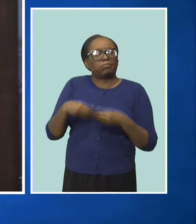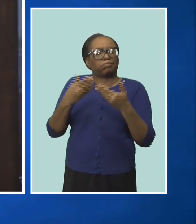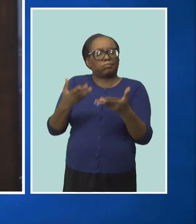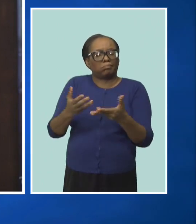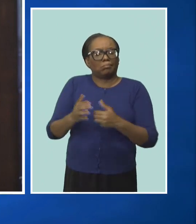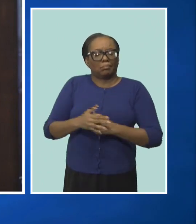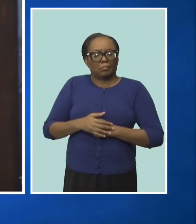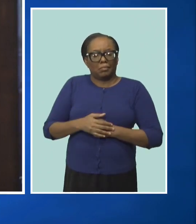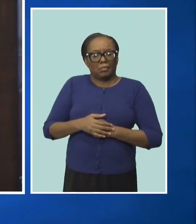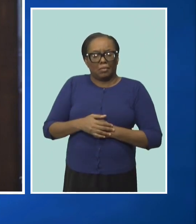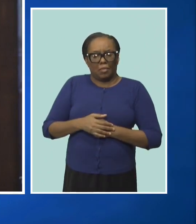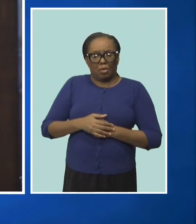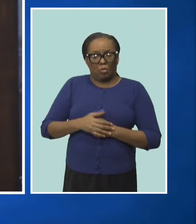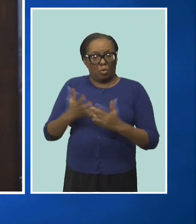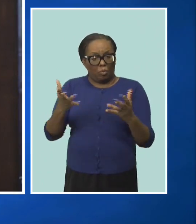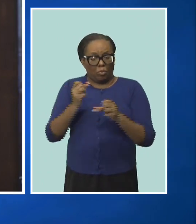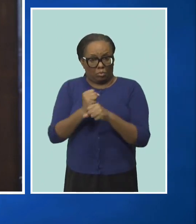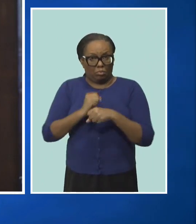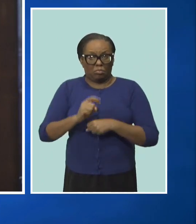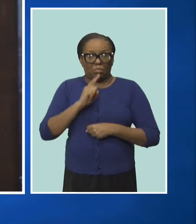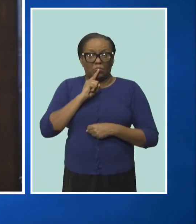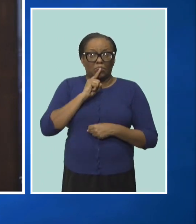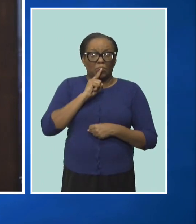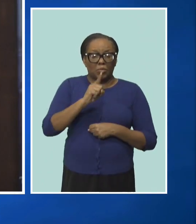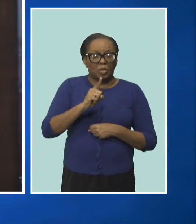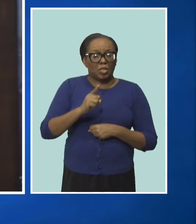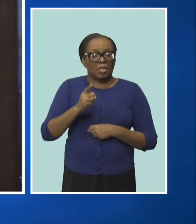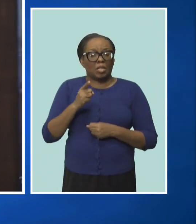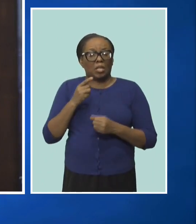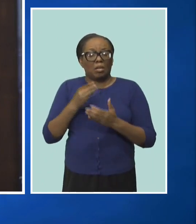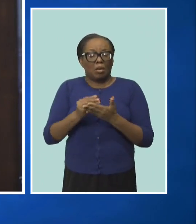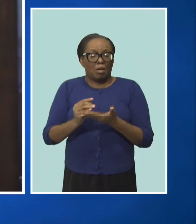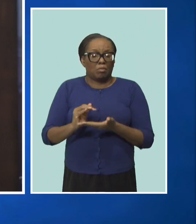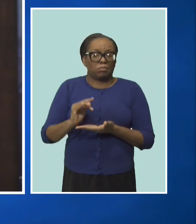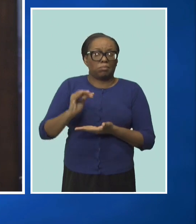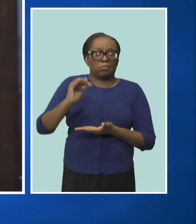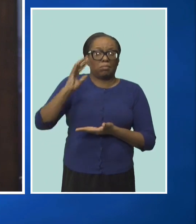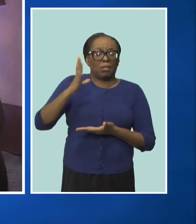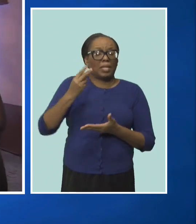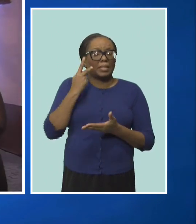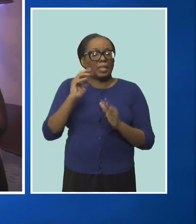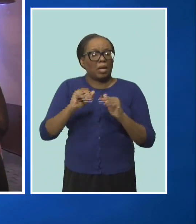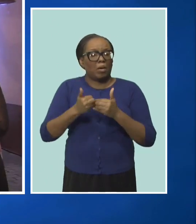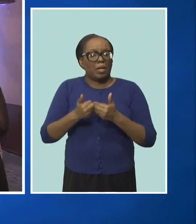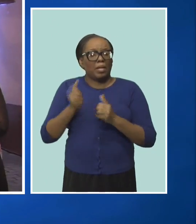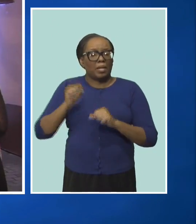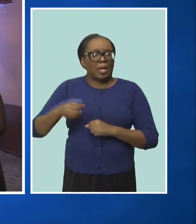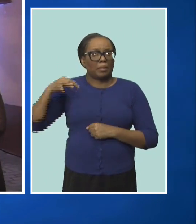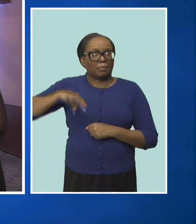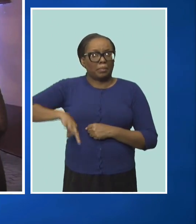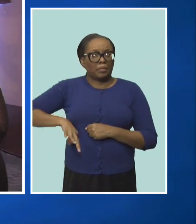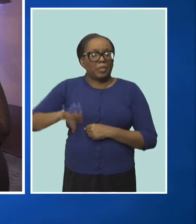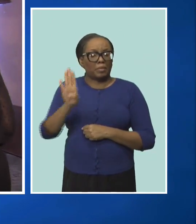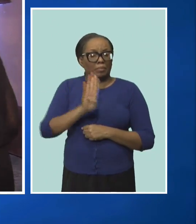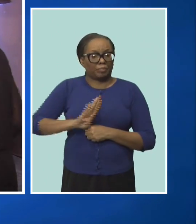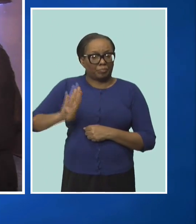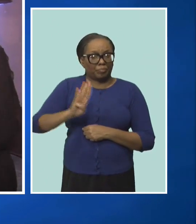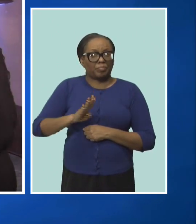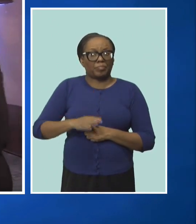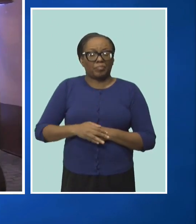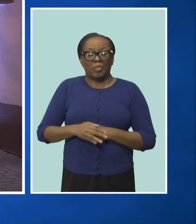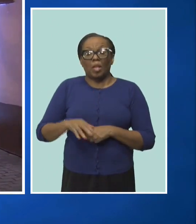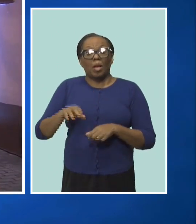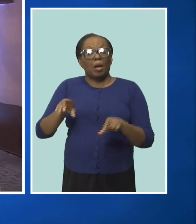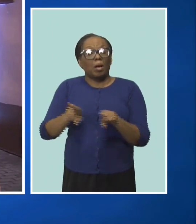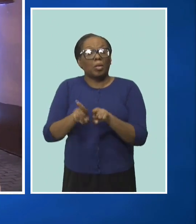expenditure globally surpassed $1 trillion in 2024. Dr. Leacock also believes there's